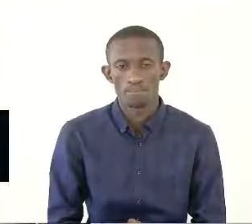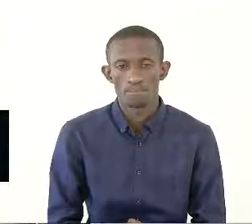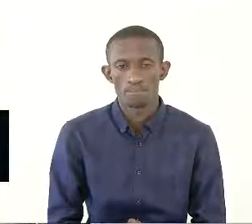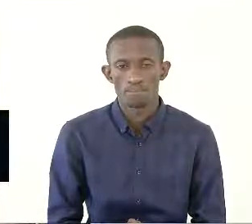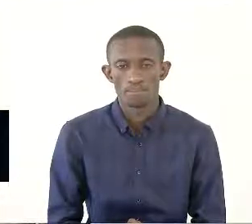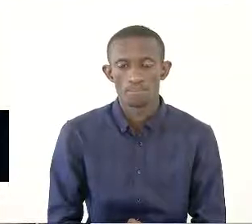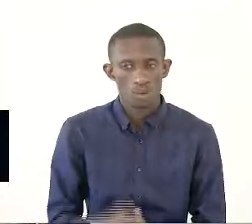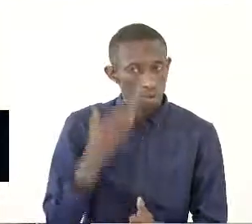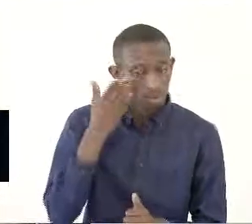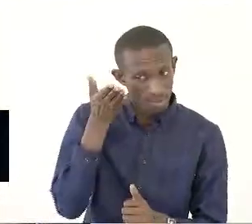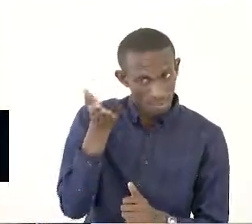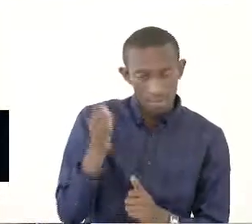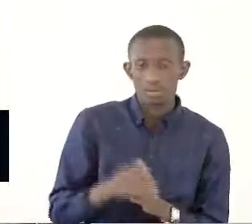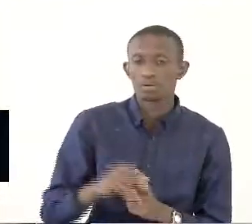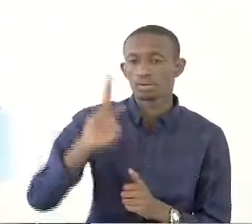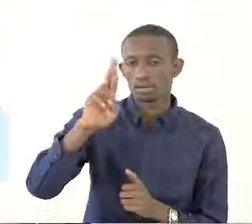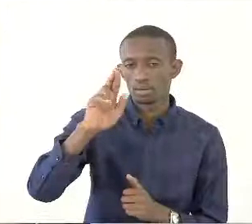of radiation.